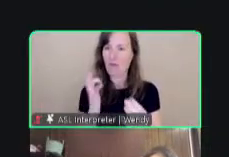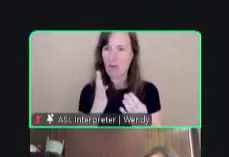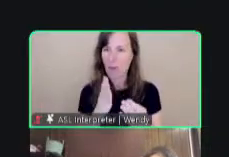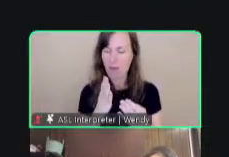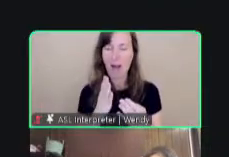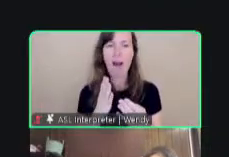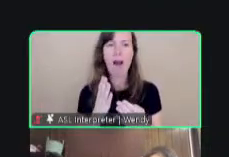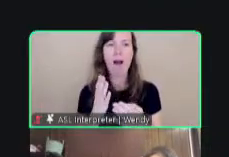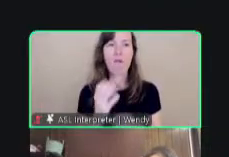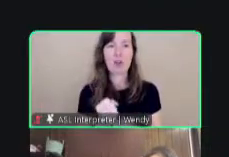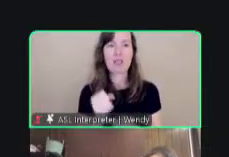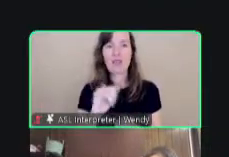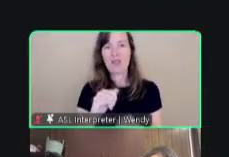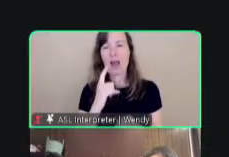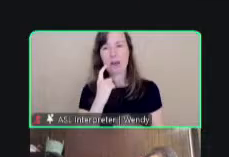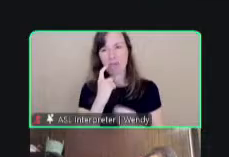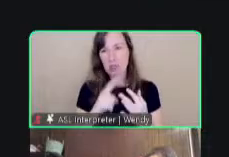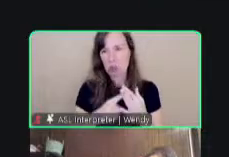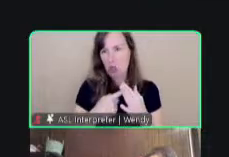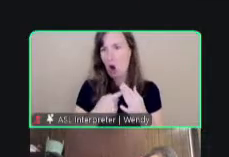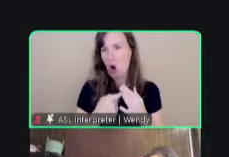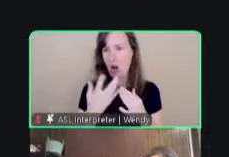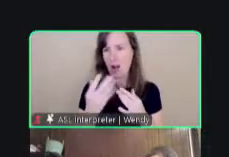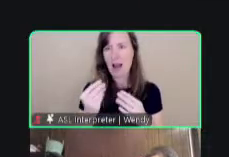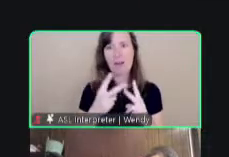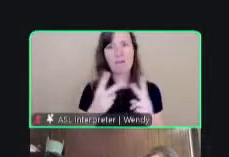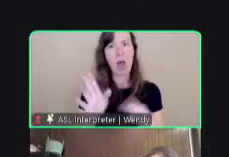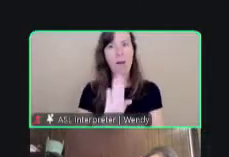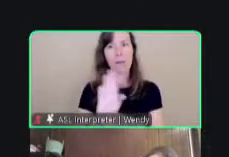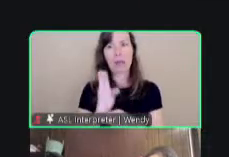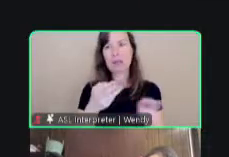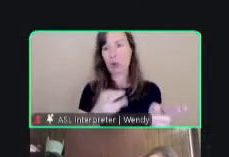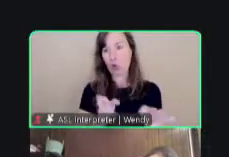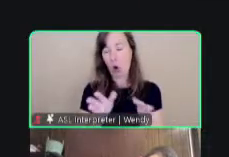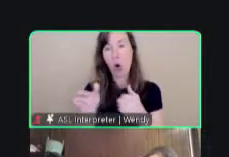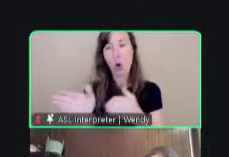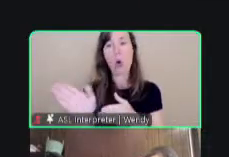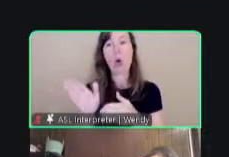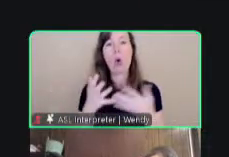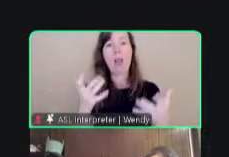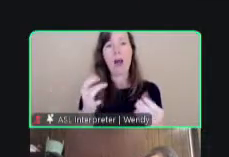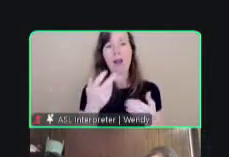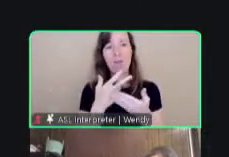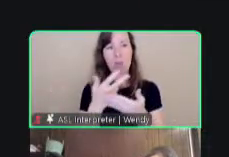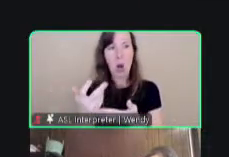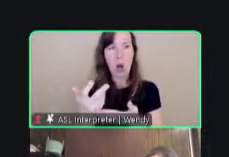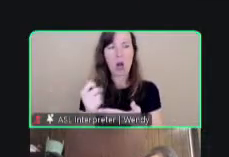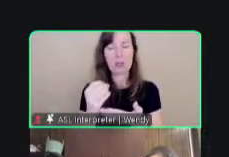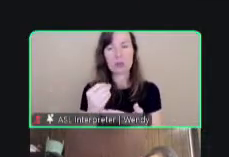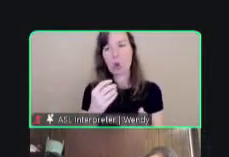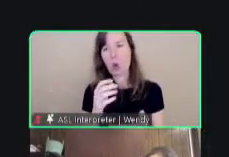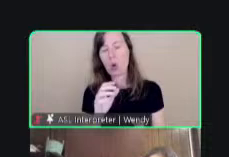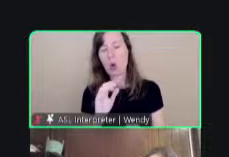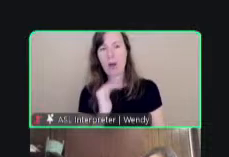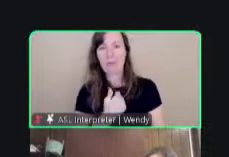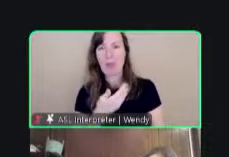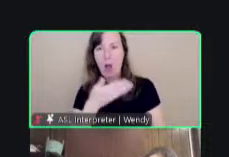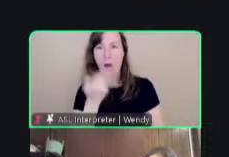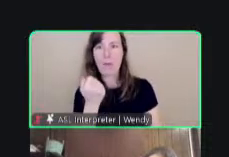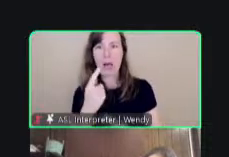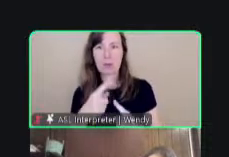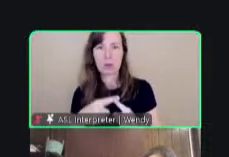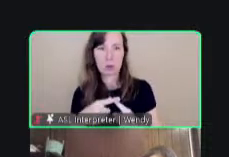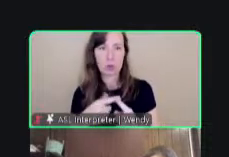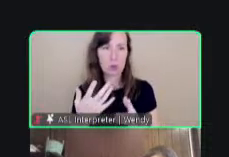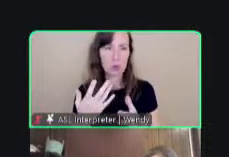started, and I just want everyone to know that's a very busy road, lots of parking. We're going to do our best to, we're going to be flyering them as well as trying